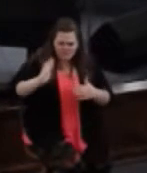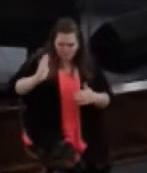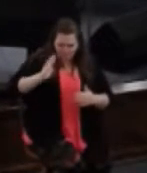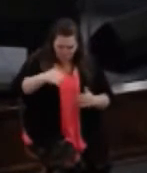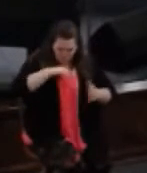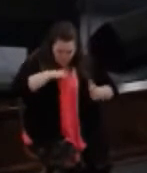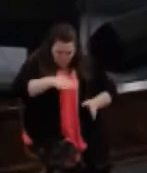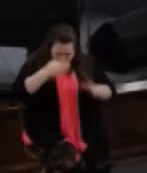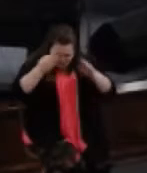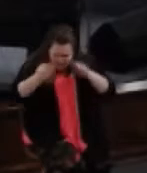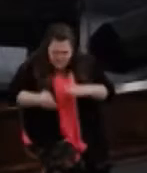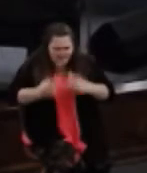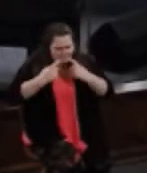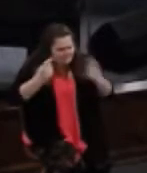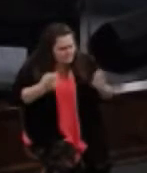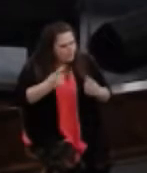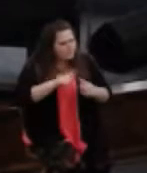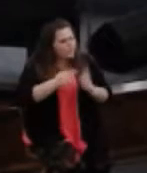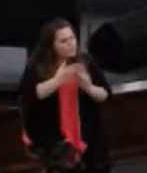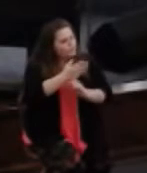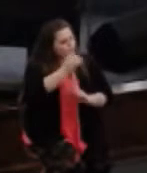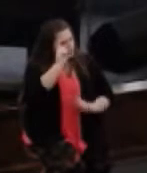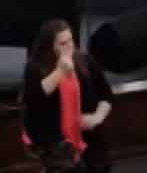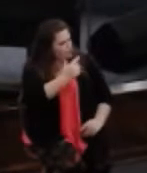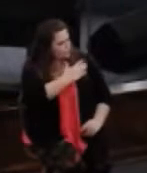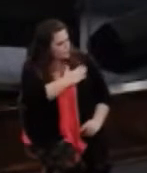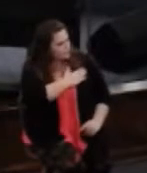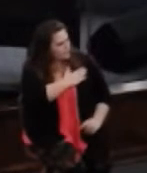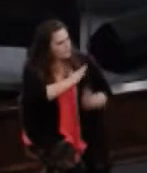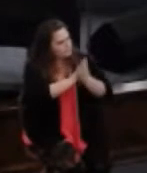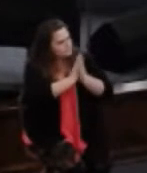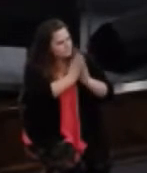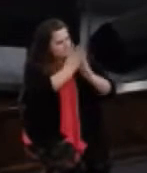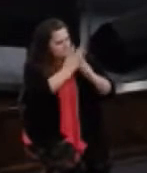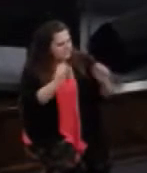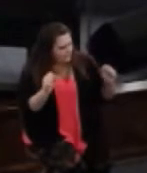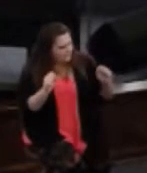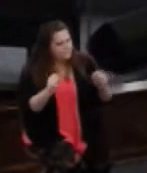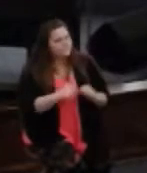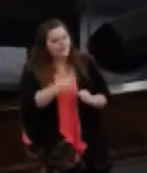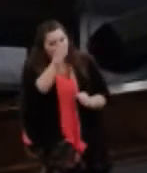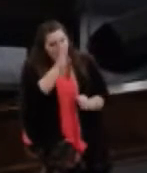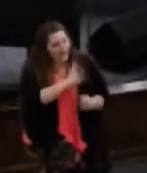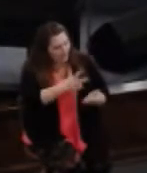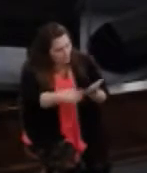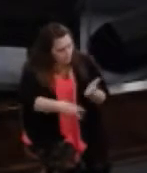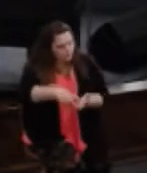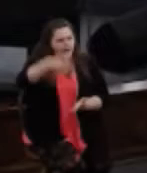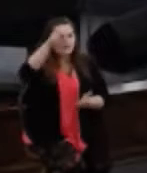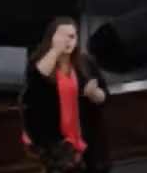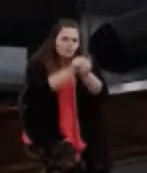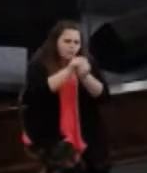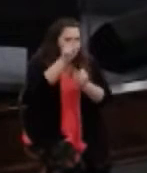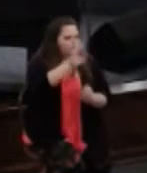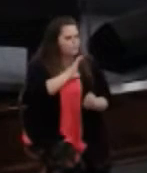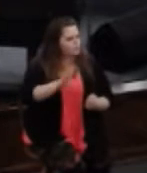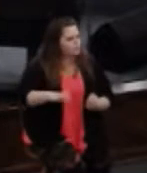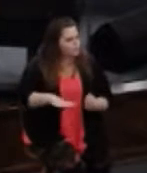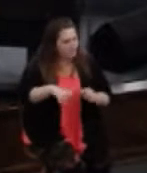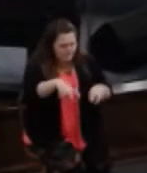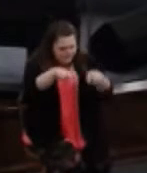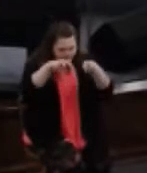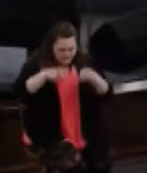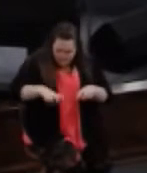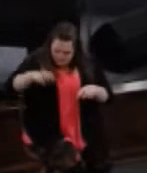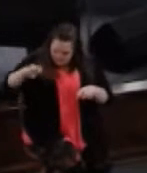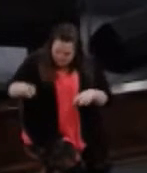transgressions. It is by grace you have been saved. And God raised us up with Christ and seated us with him